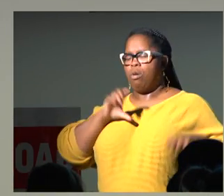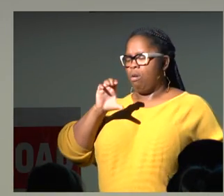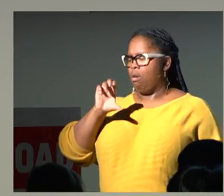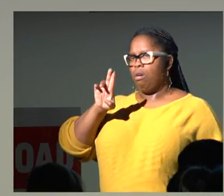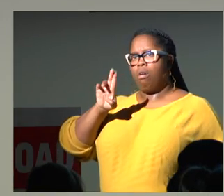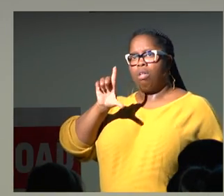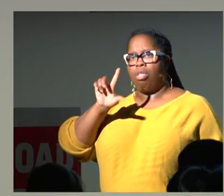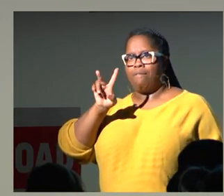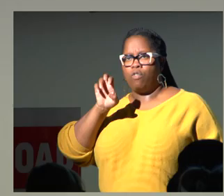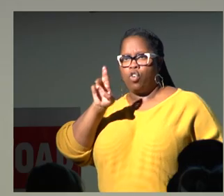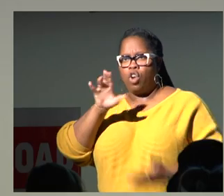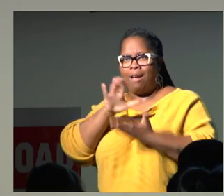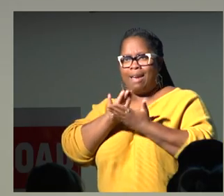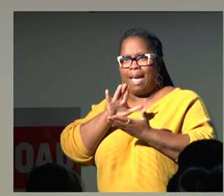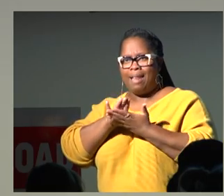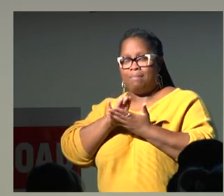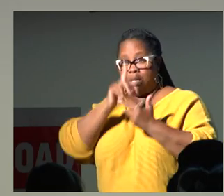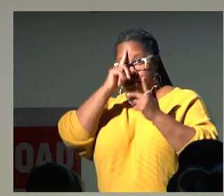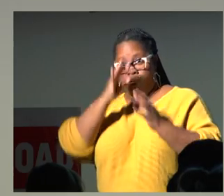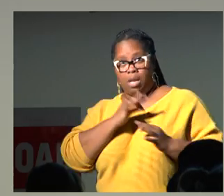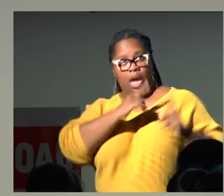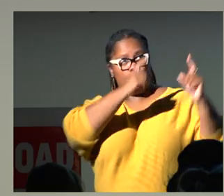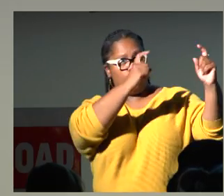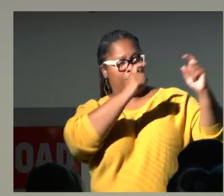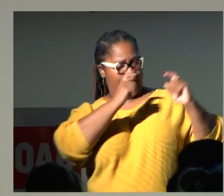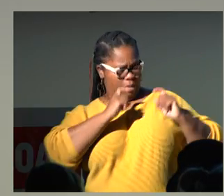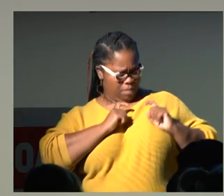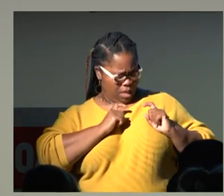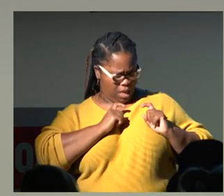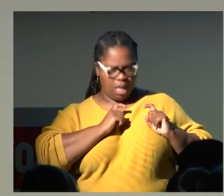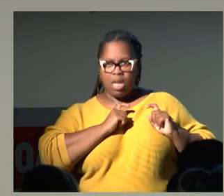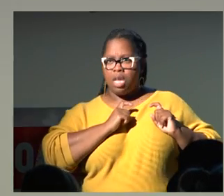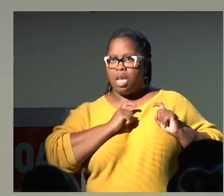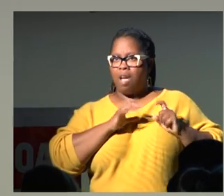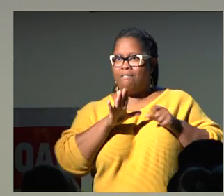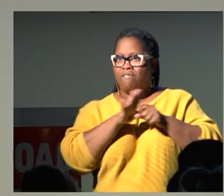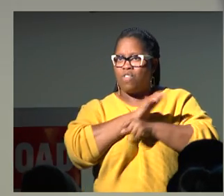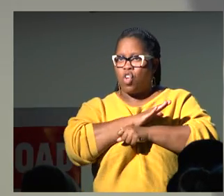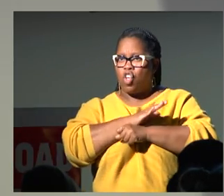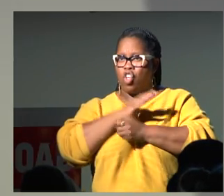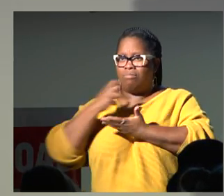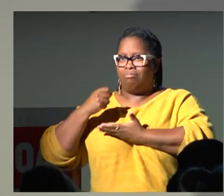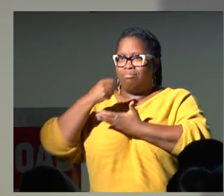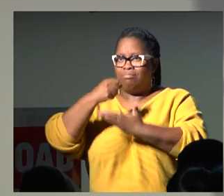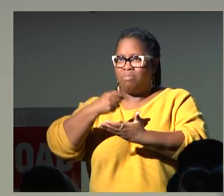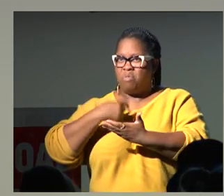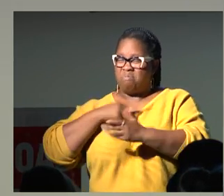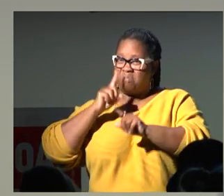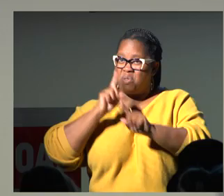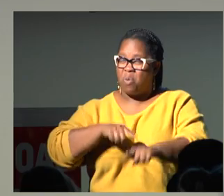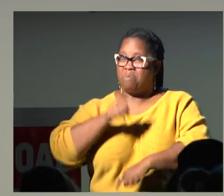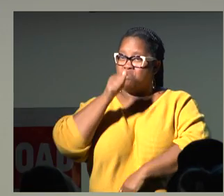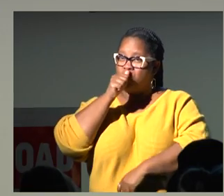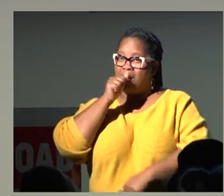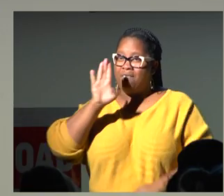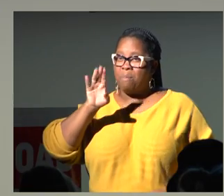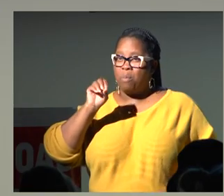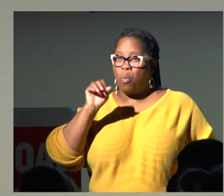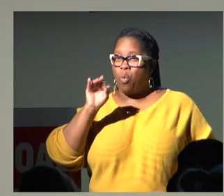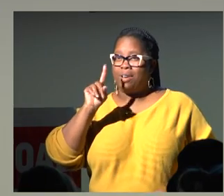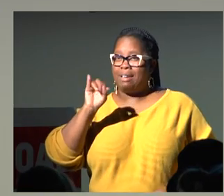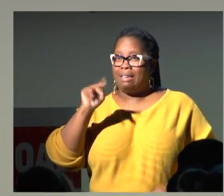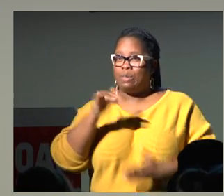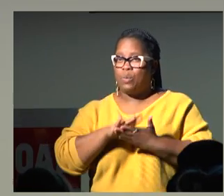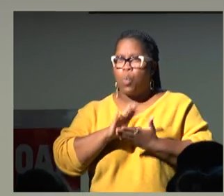Academies decided to give me or award me a full scholarship to go to that private one. I had never met these people a day in my